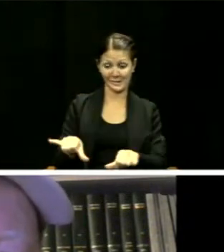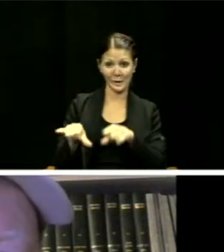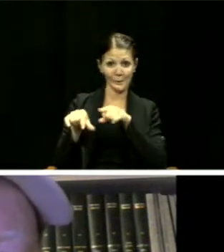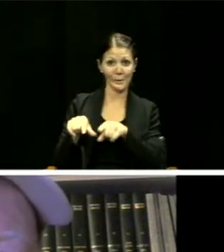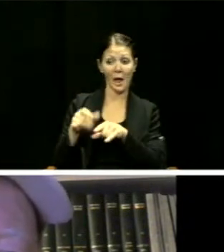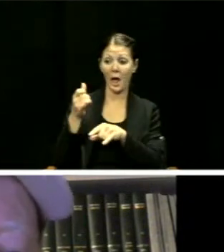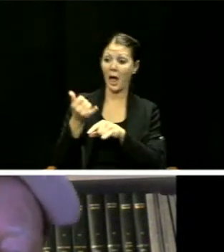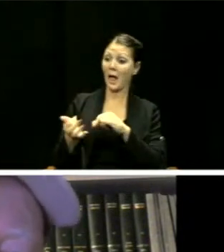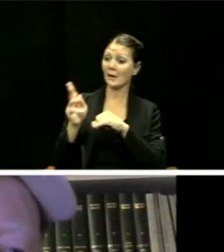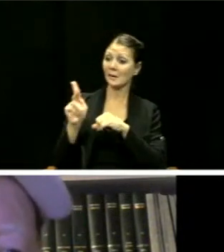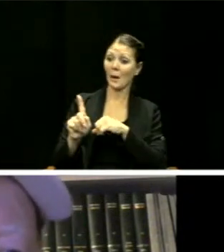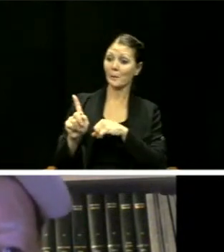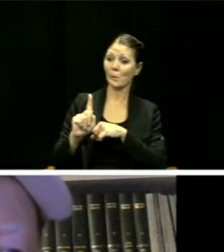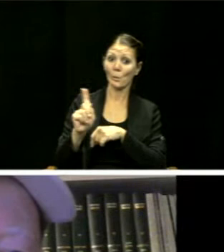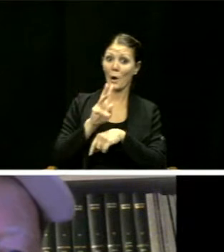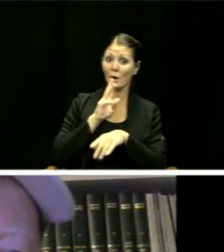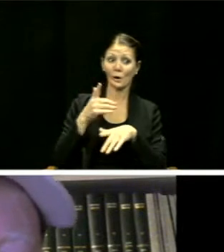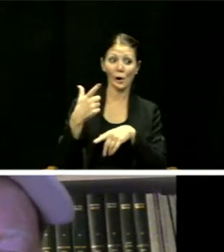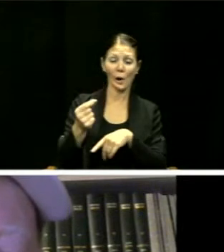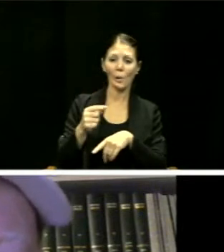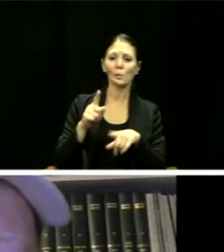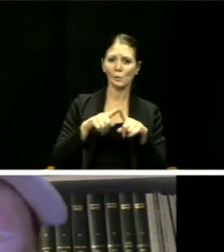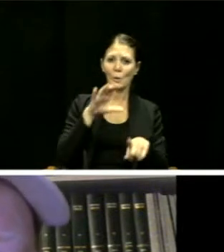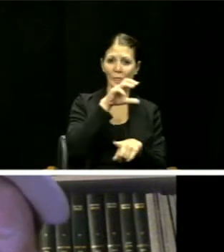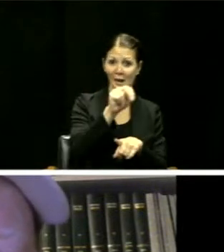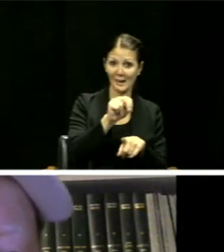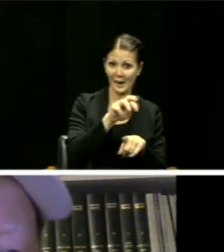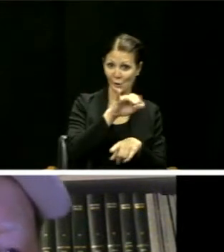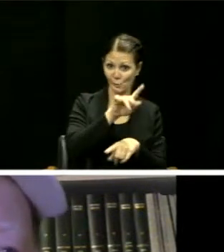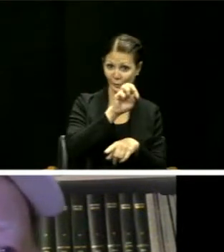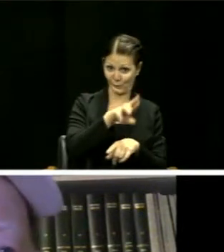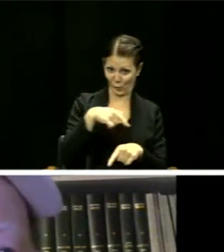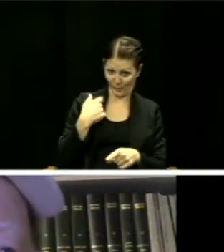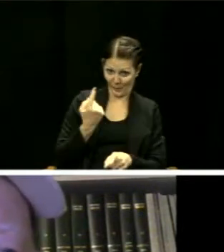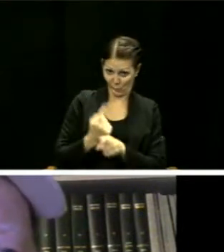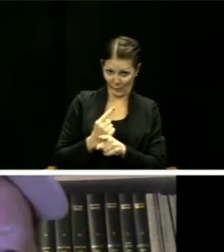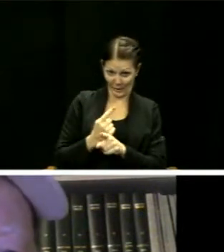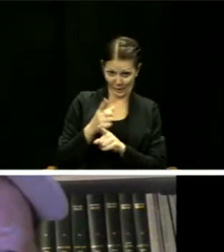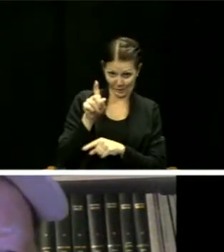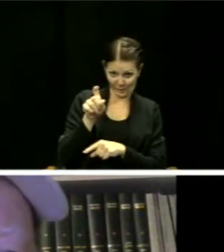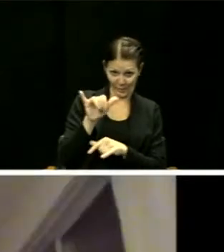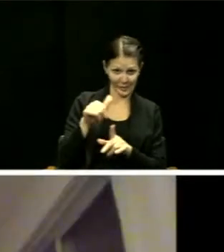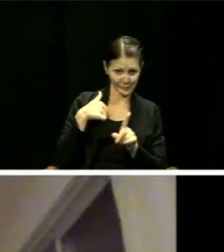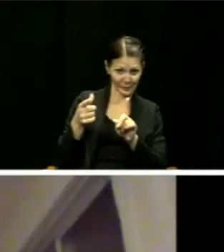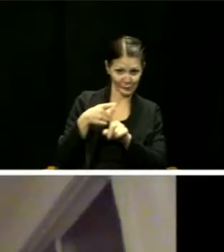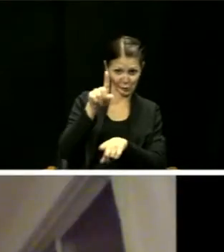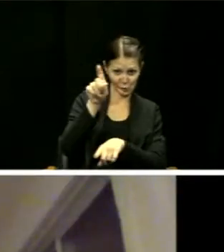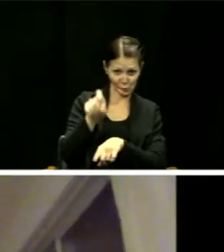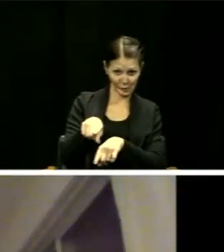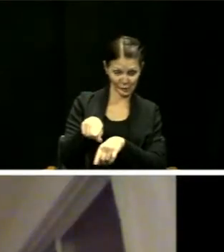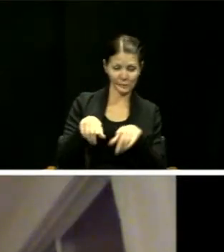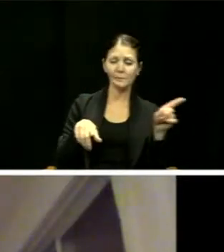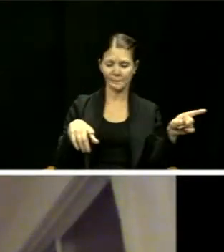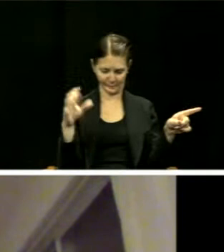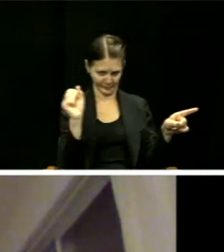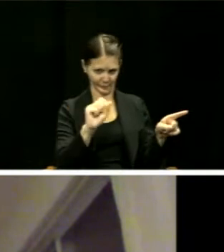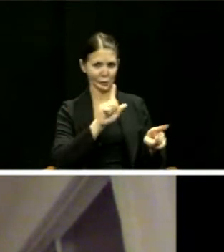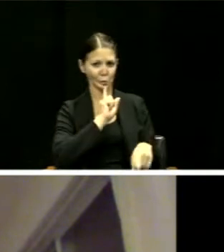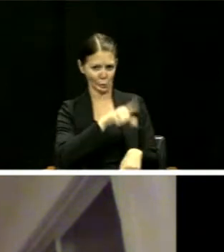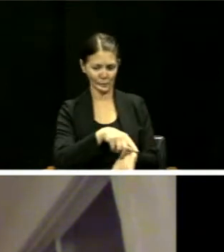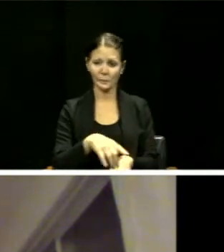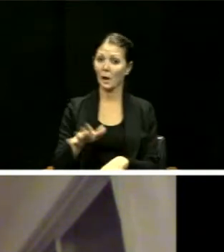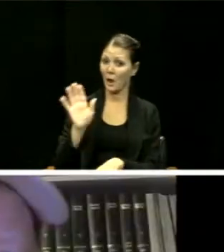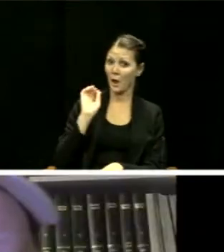ends up in the Connecticut River. Is that correct? That's my first question. Correct. Okay,